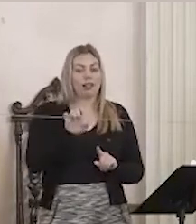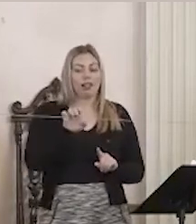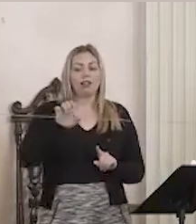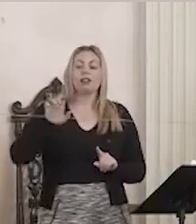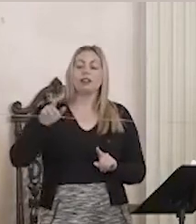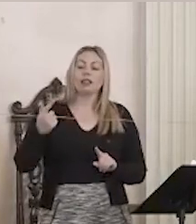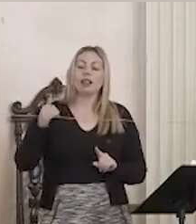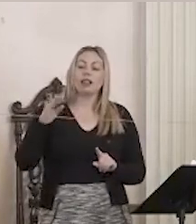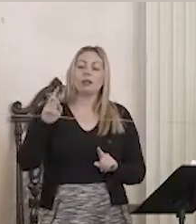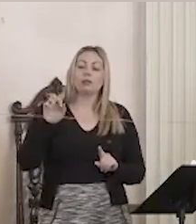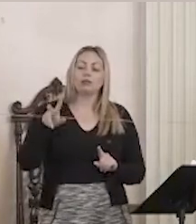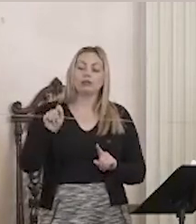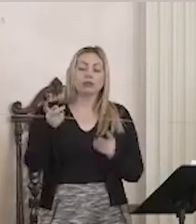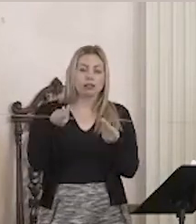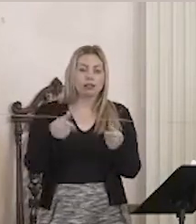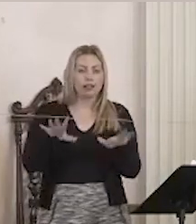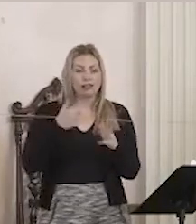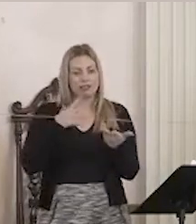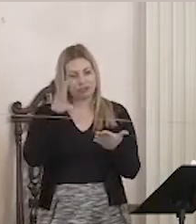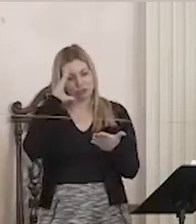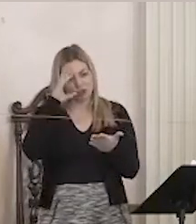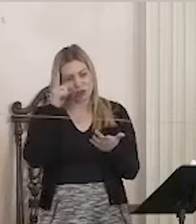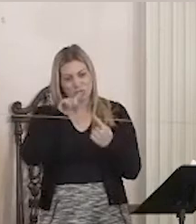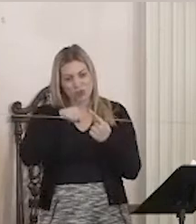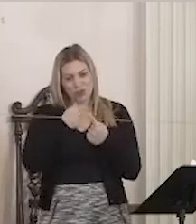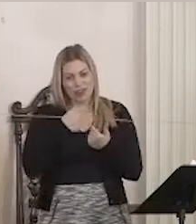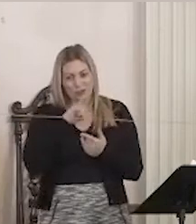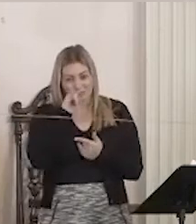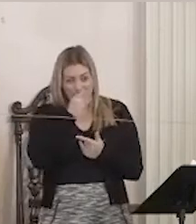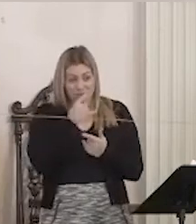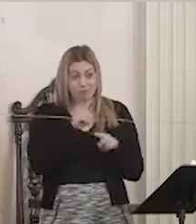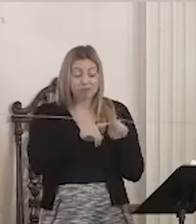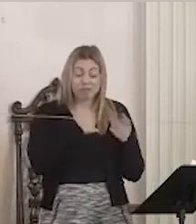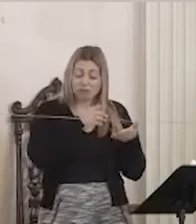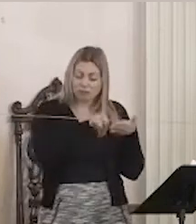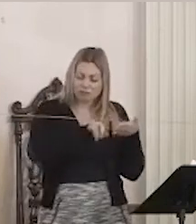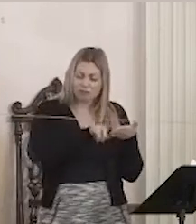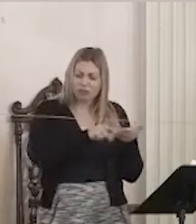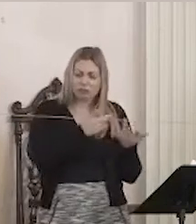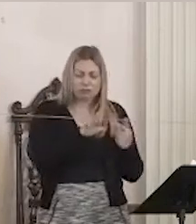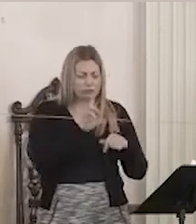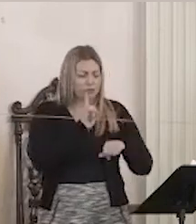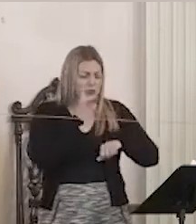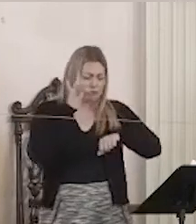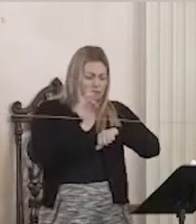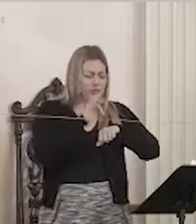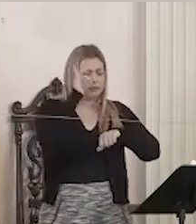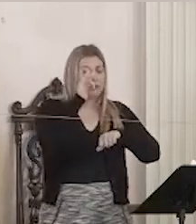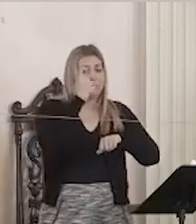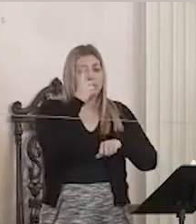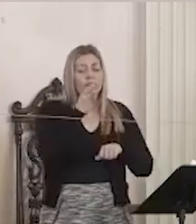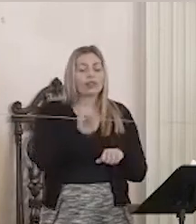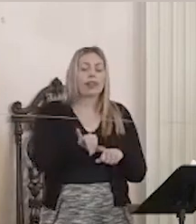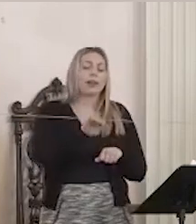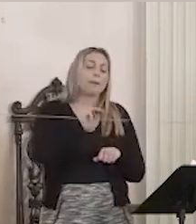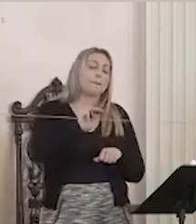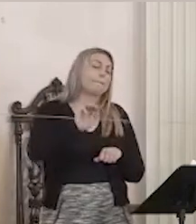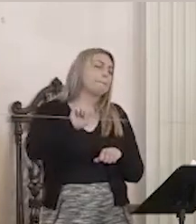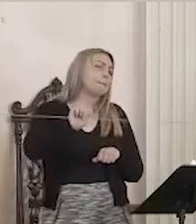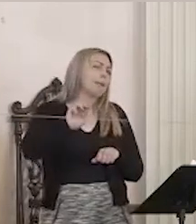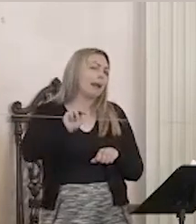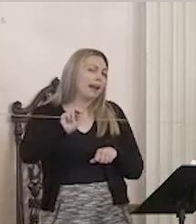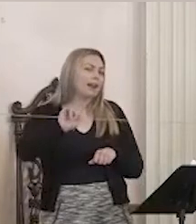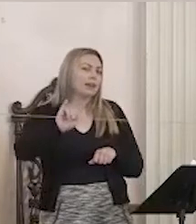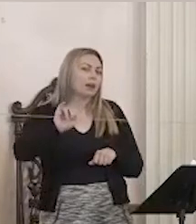the Kyle Gilbert lands I knew as a kid. And while my research has just touched the surface of the Manahoke, it was not